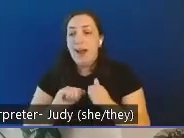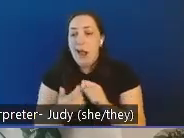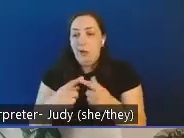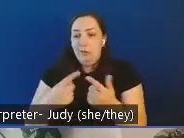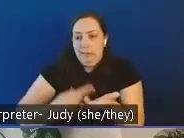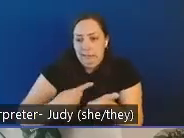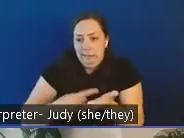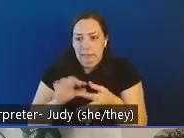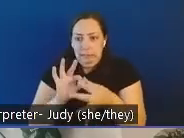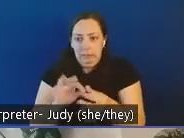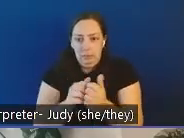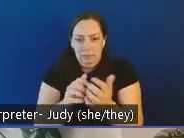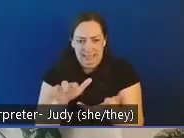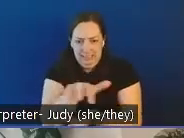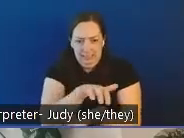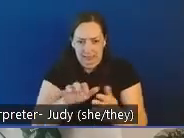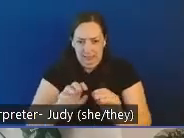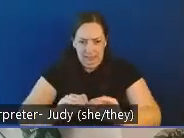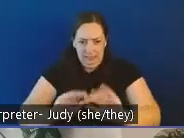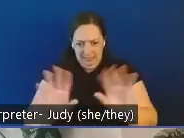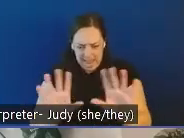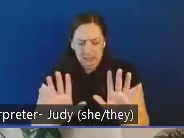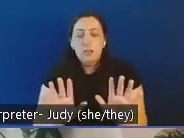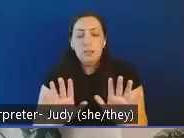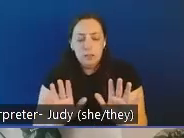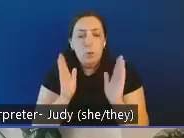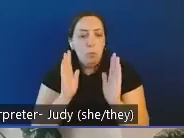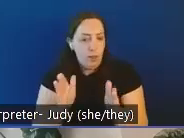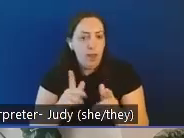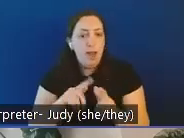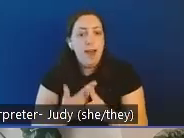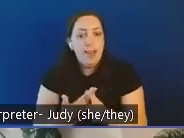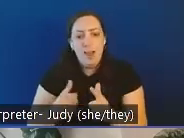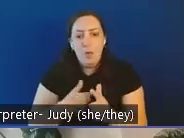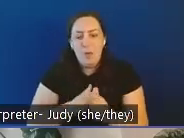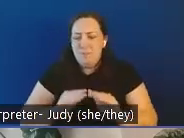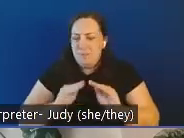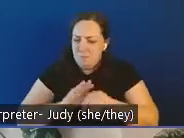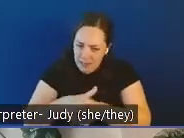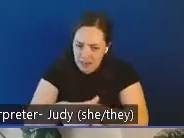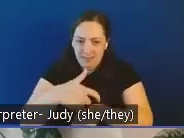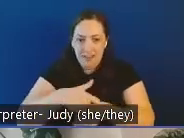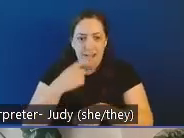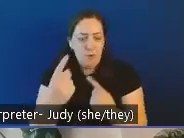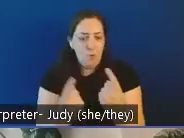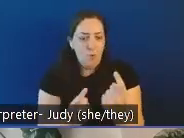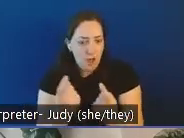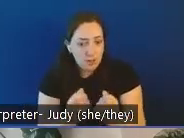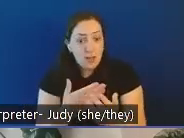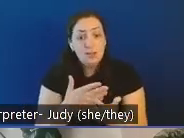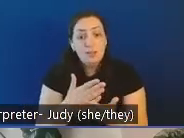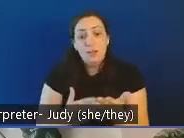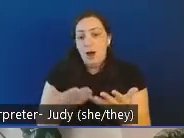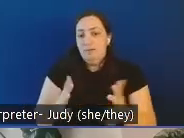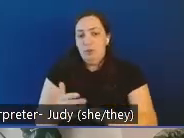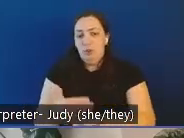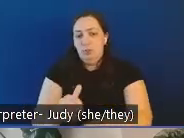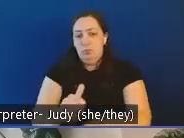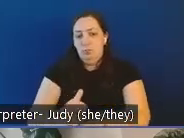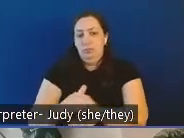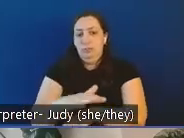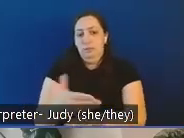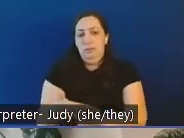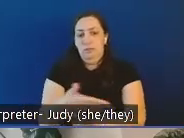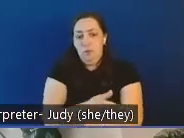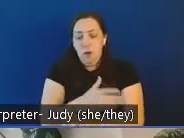confusion, and we'll open the floor for questions. We'll leave lots of time for questions, so don't worry about that. We got some pre-submitted. We encourage you to